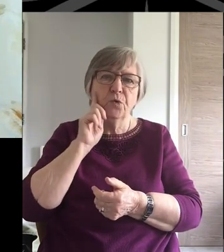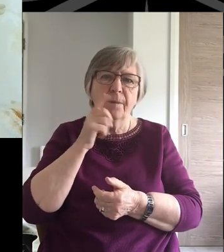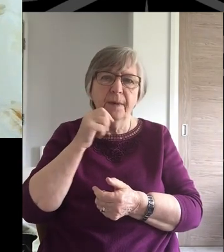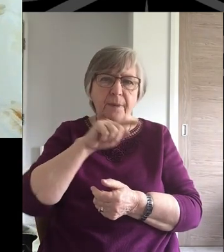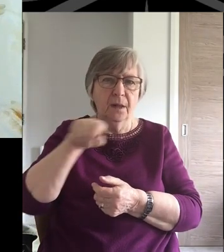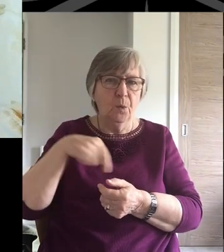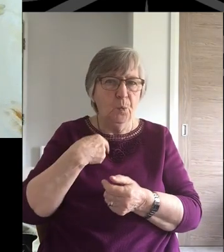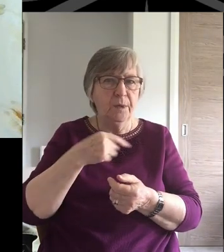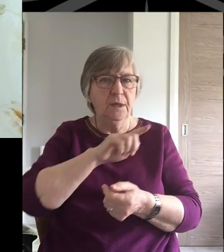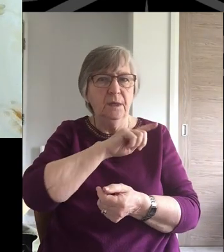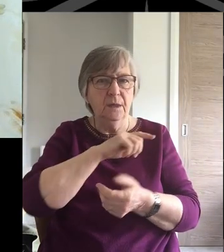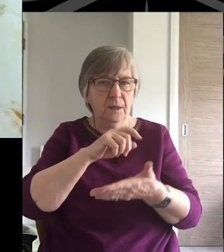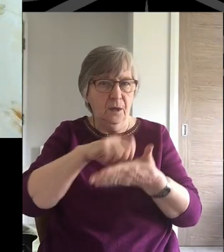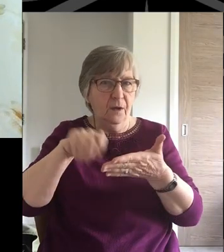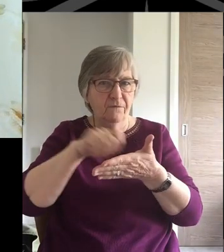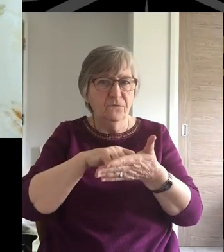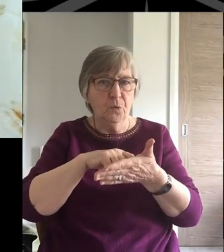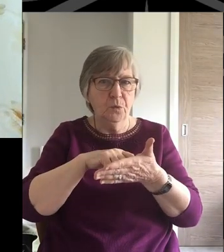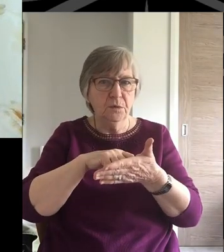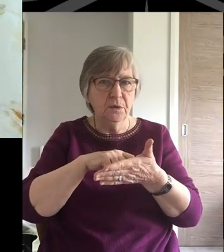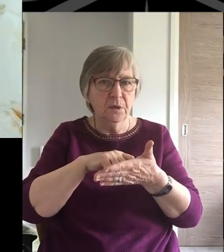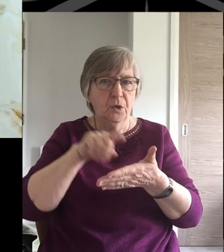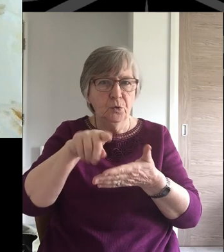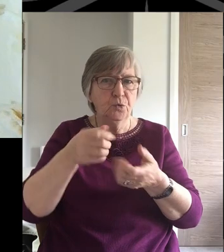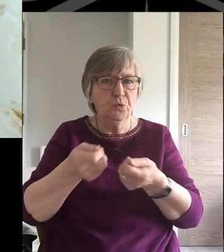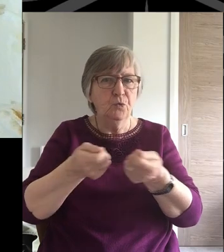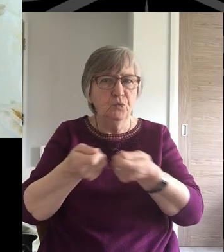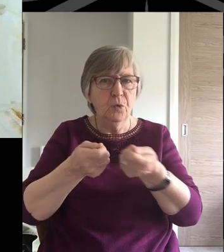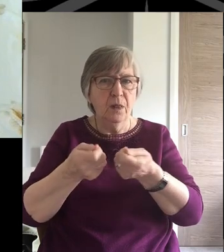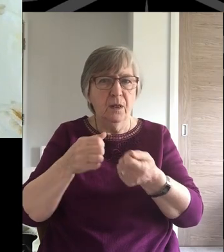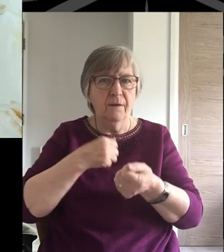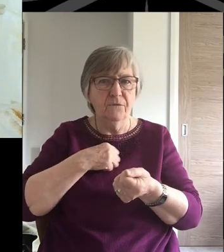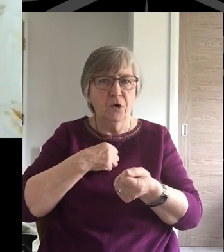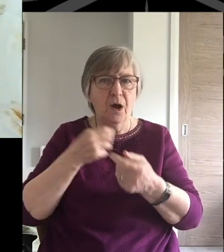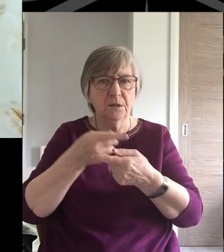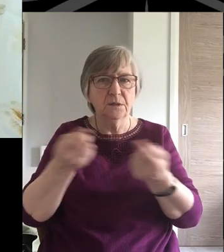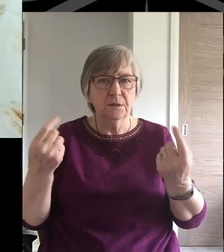those we elect to govern on our behalf.